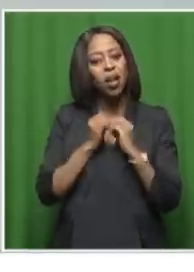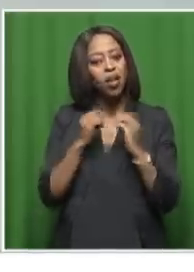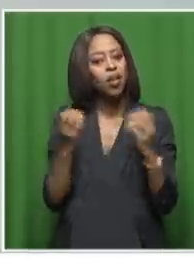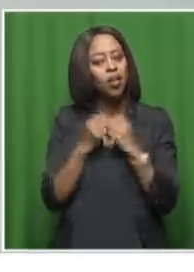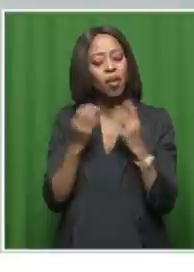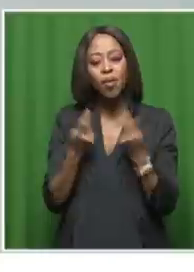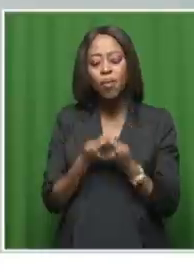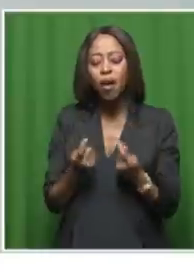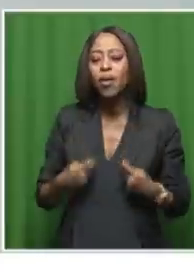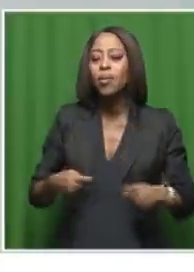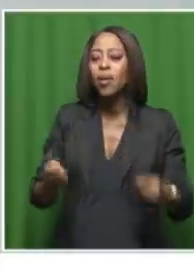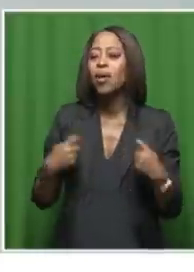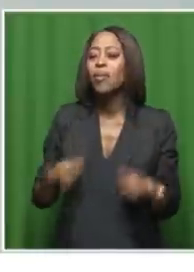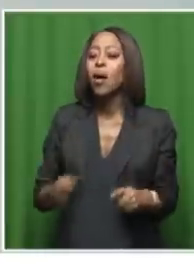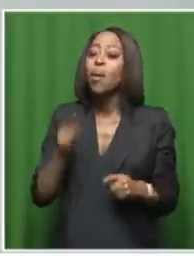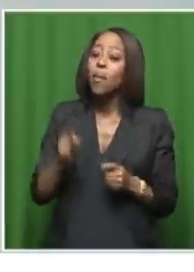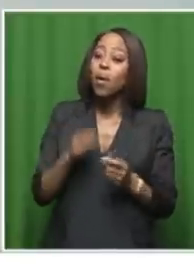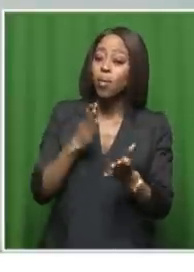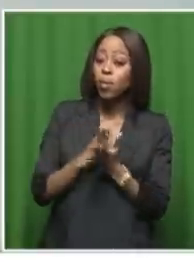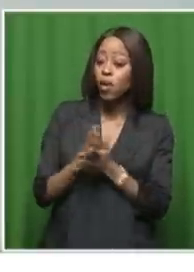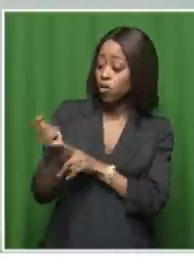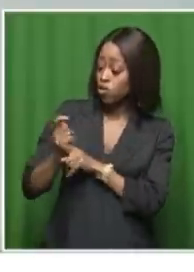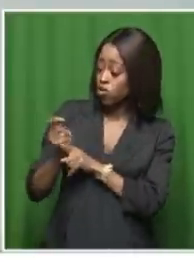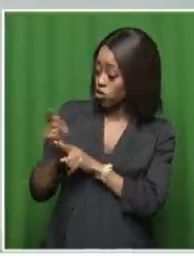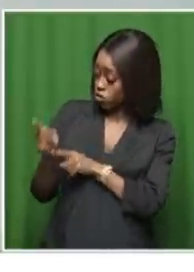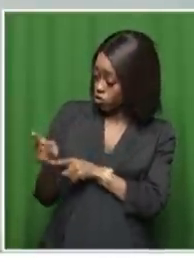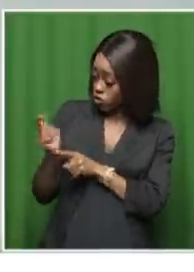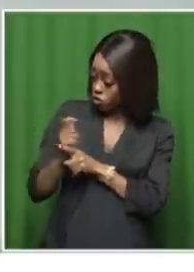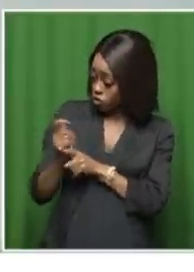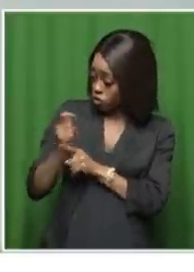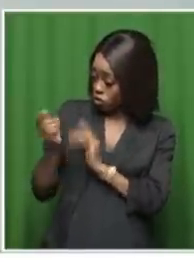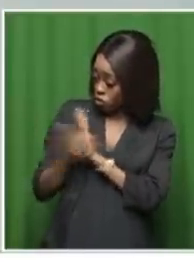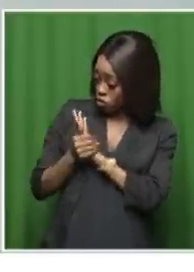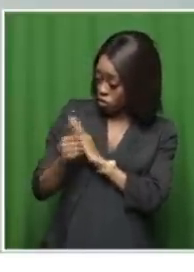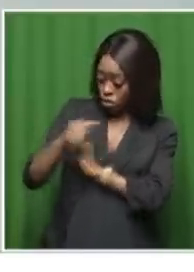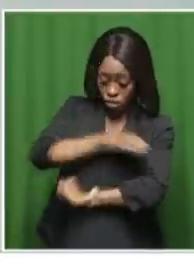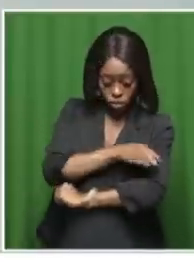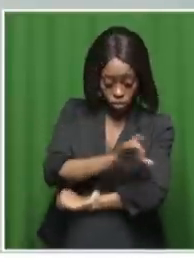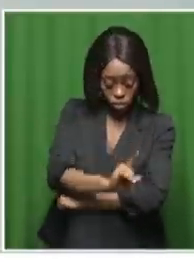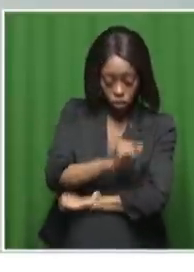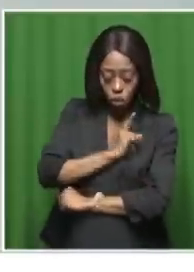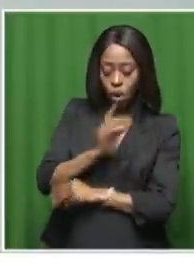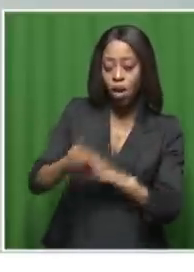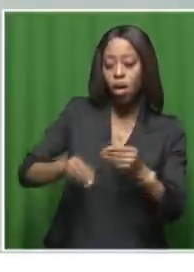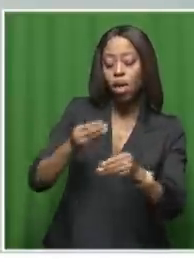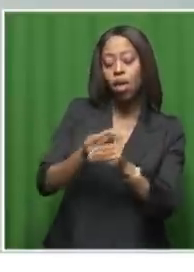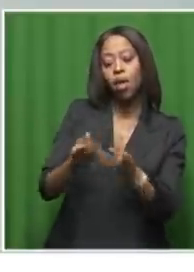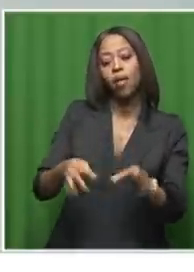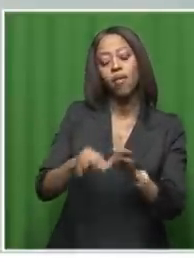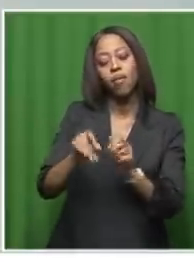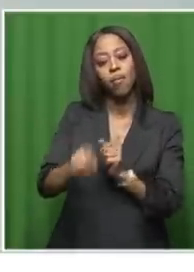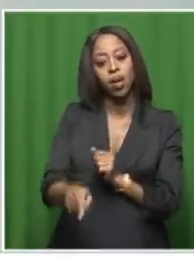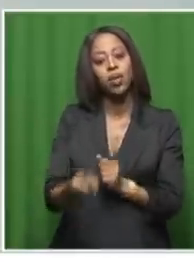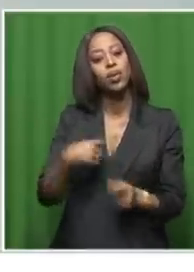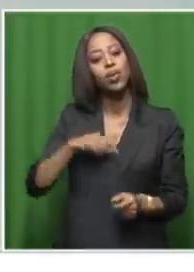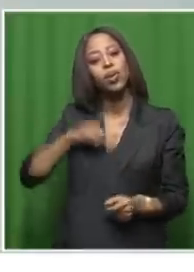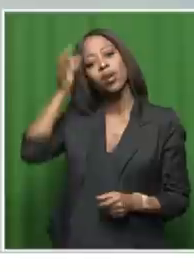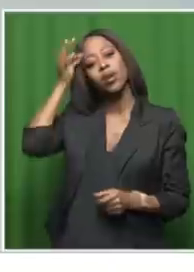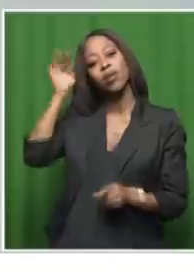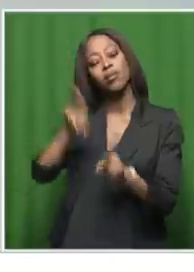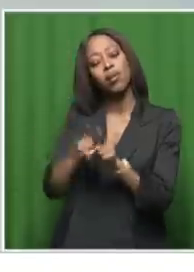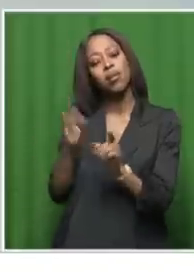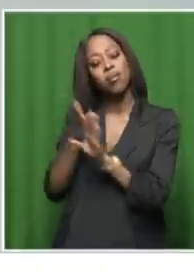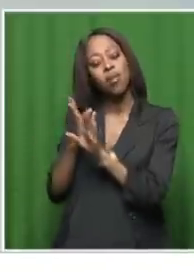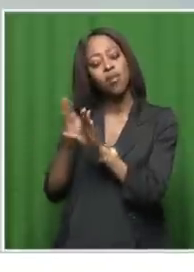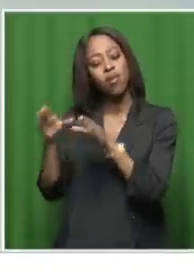spent. Now we want to make sure that if we train you so that you can add value, making an investment as government and the private sector